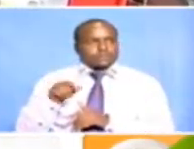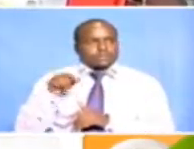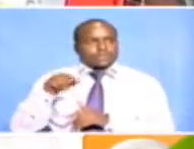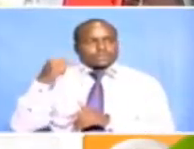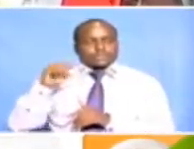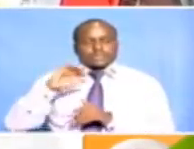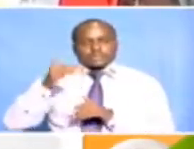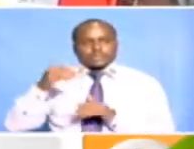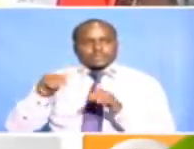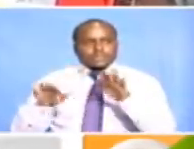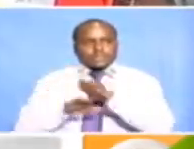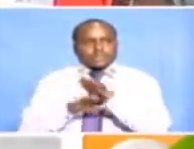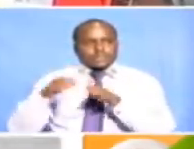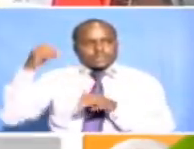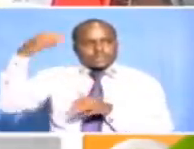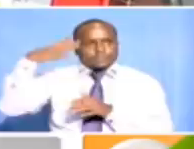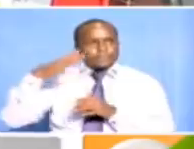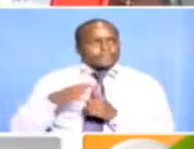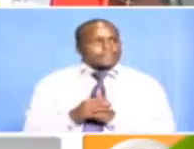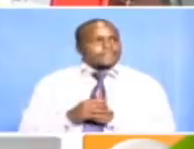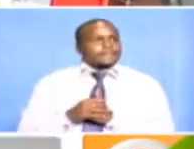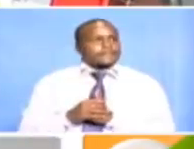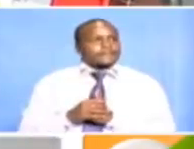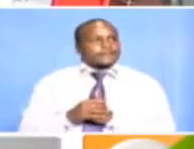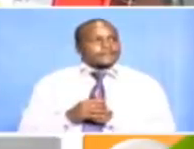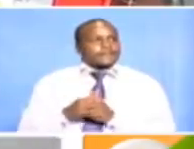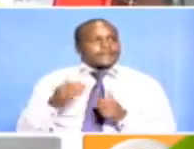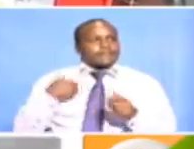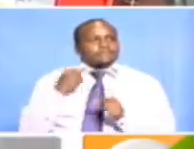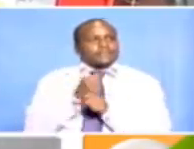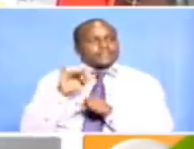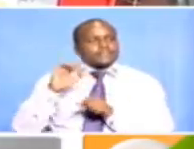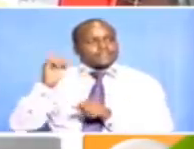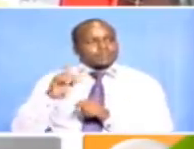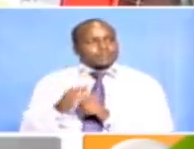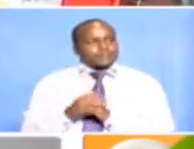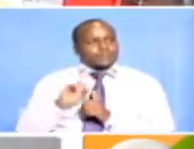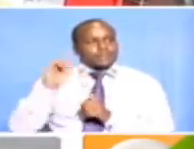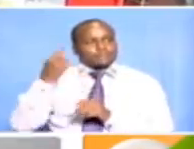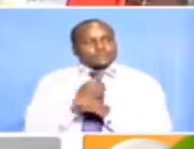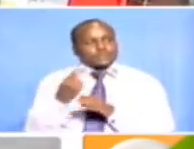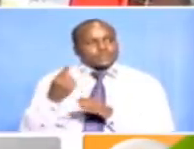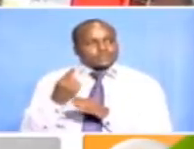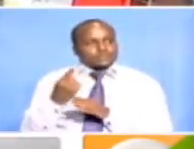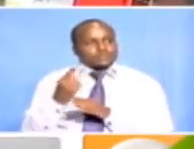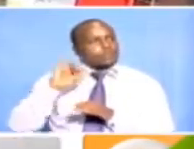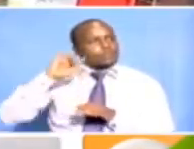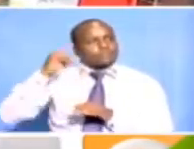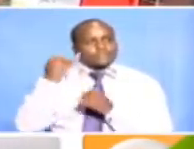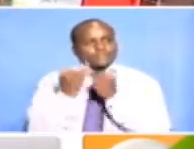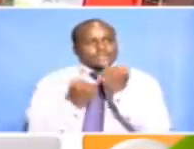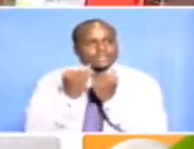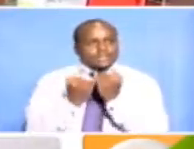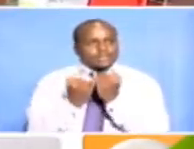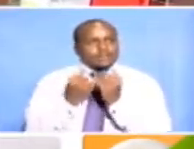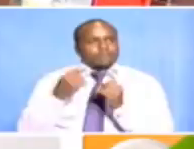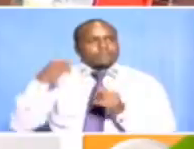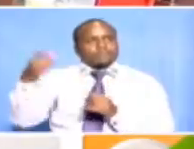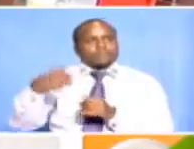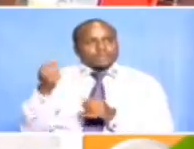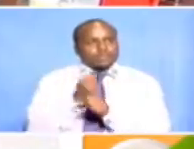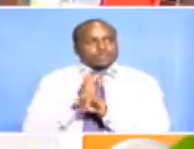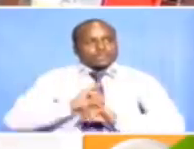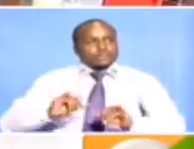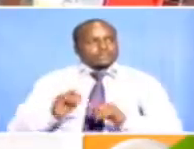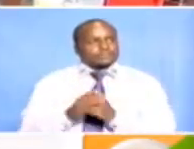sun. Yeah, and they do a cleanup exercise. And I've done that in Nairobi. We have first Saturday of every month, we're doing a cleanup. And I'm happy. I want